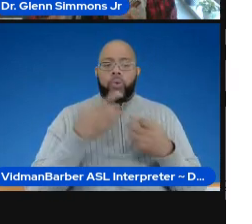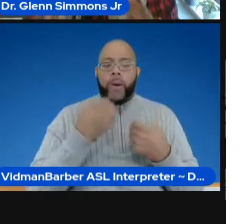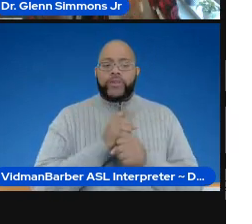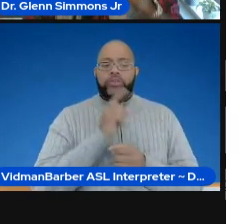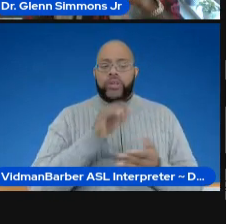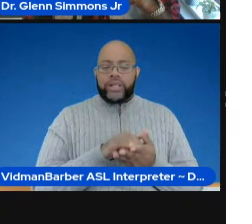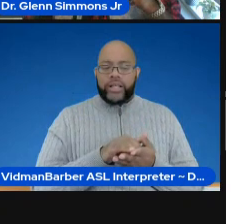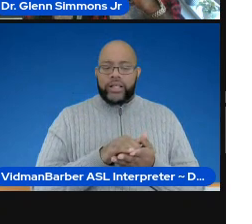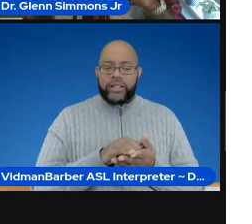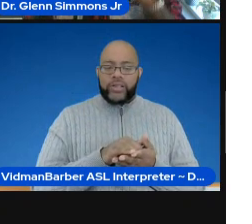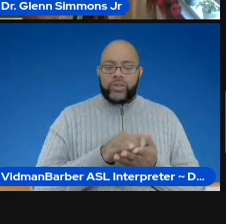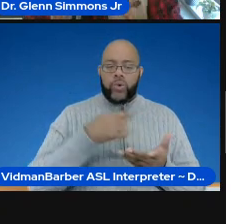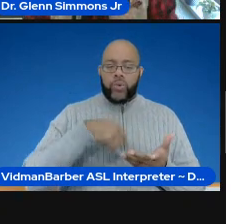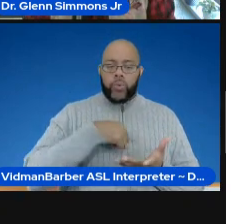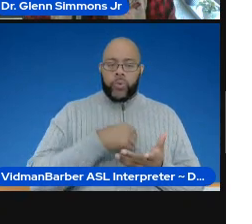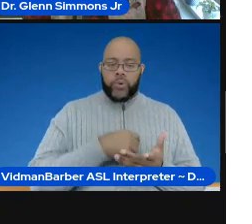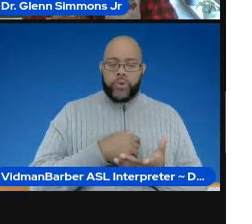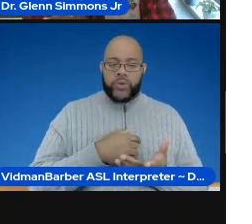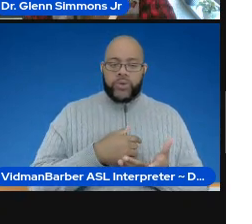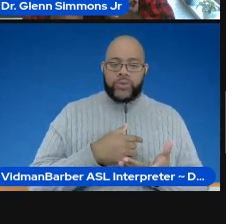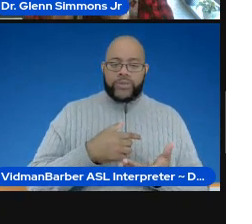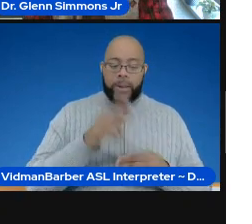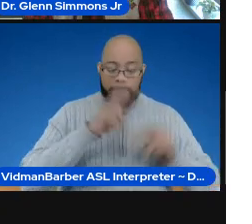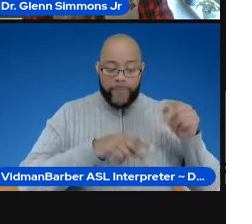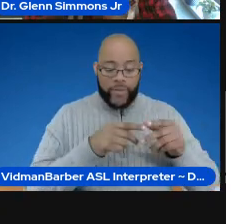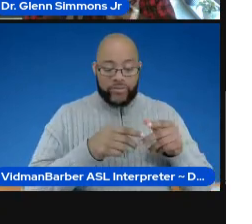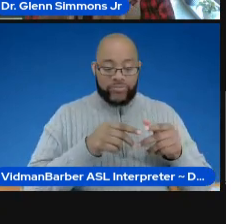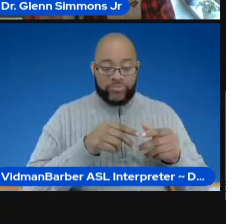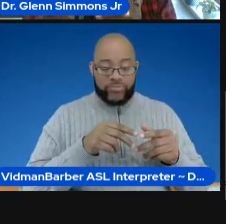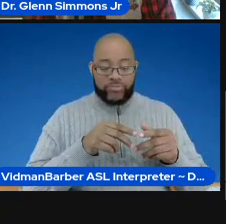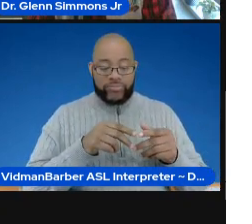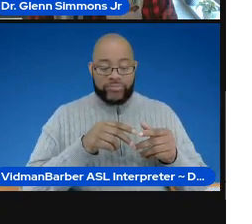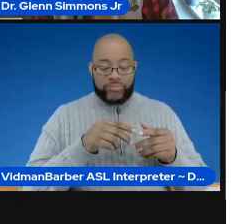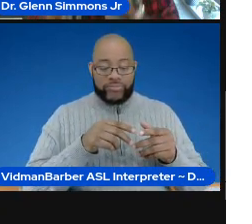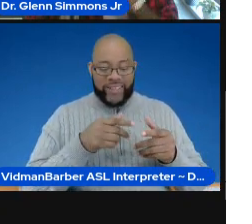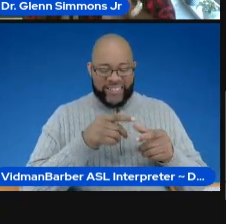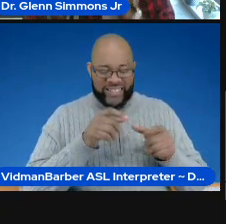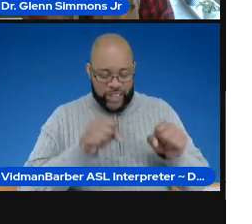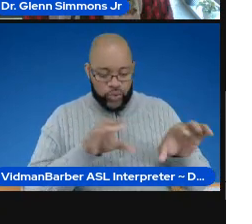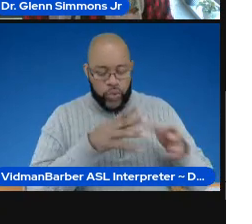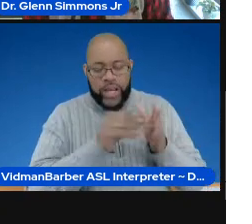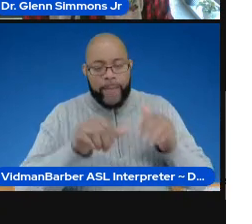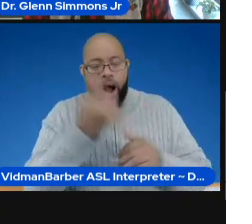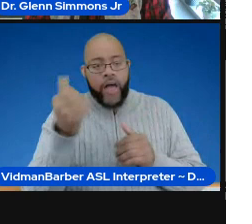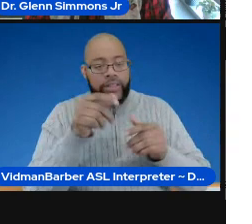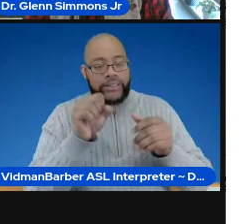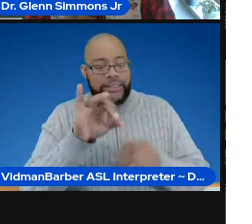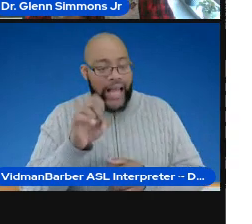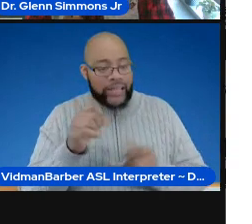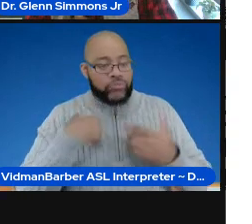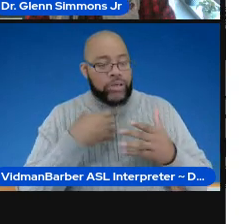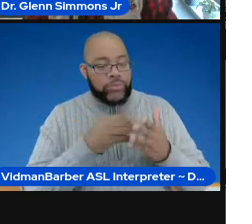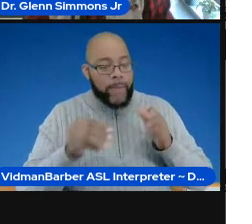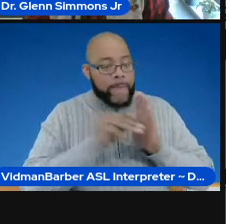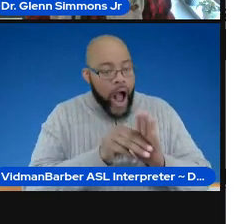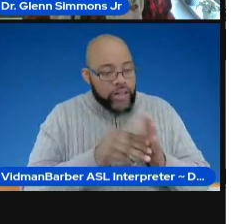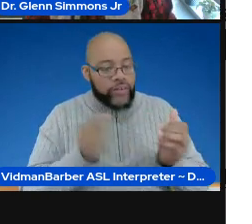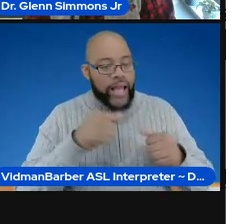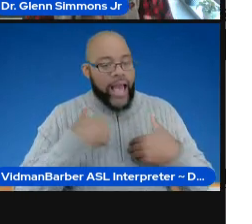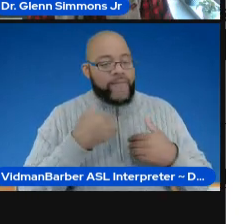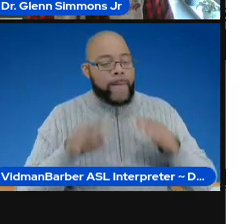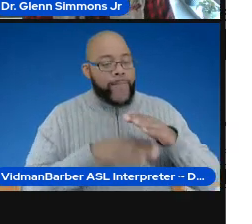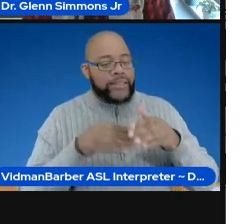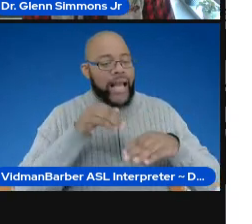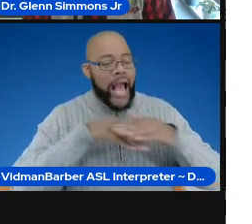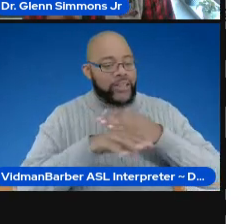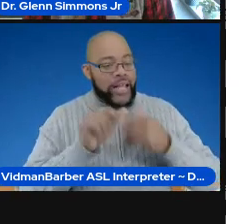sure that we developed a technique that could be utilized in any site that had basic access to laboratory equipment.